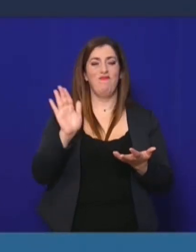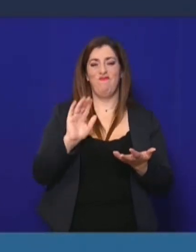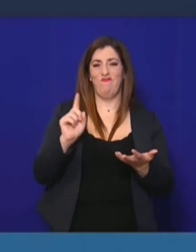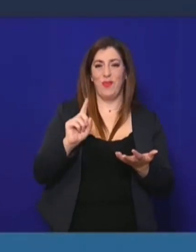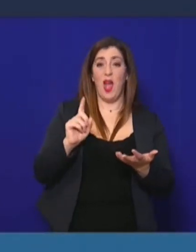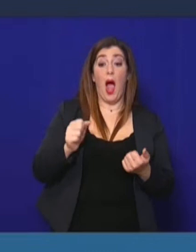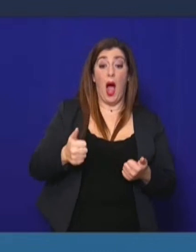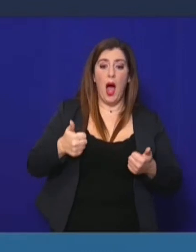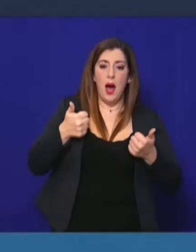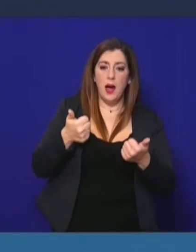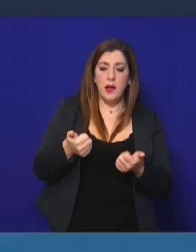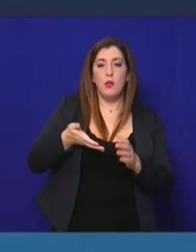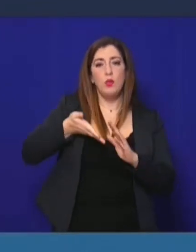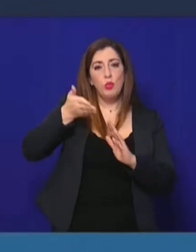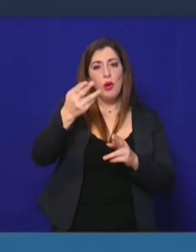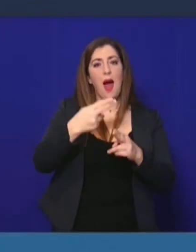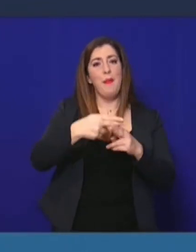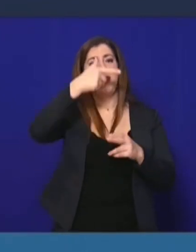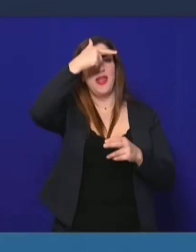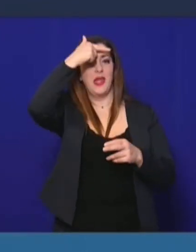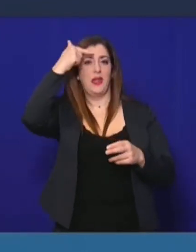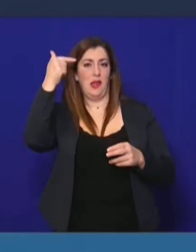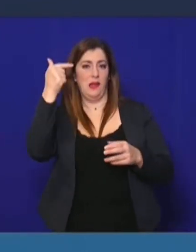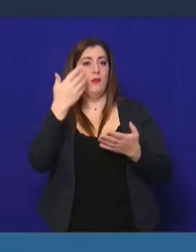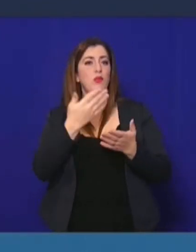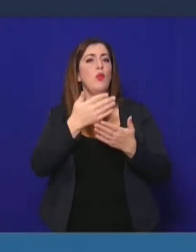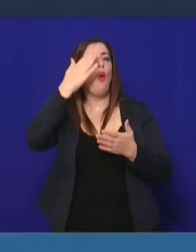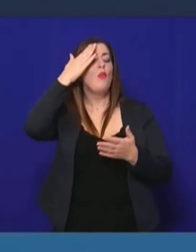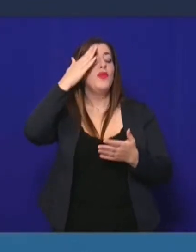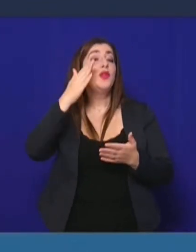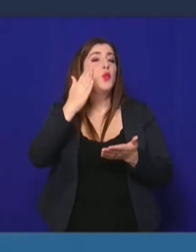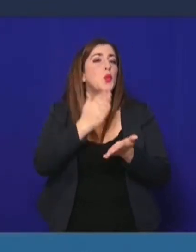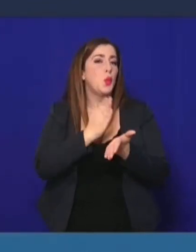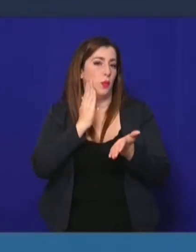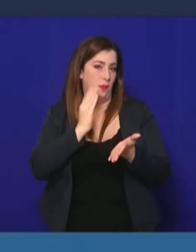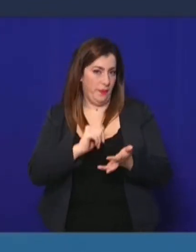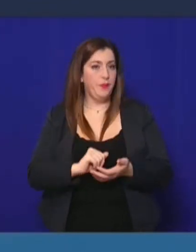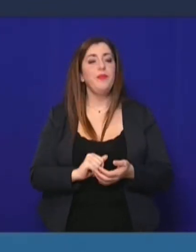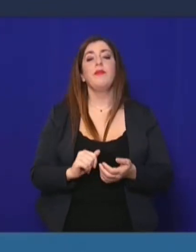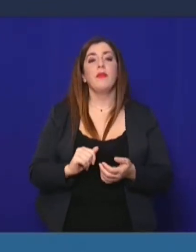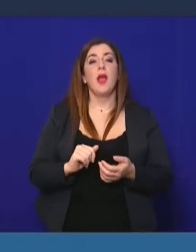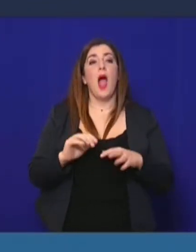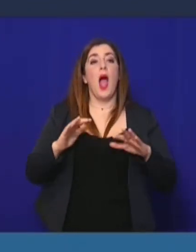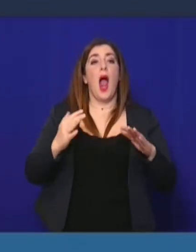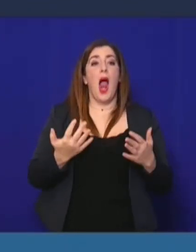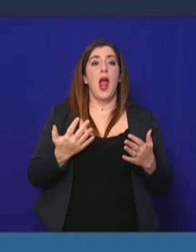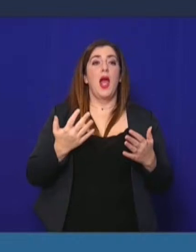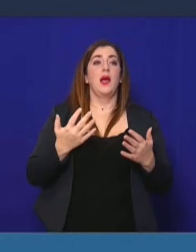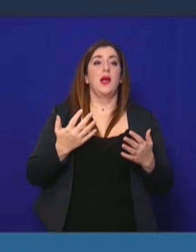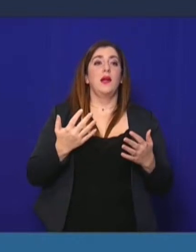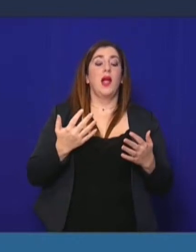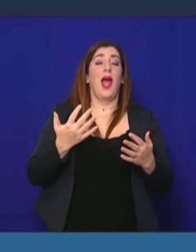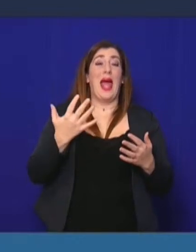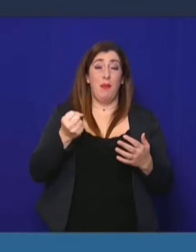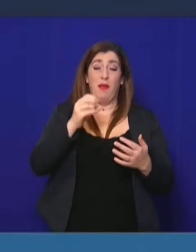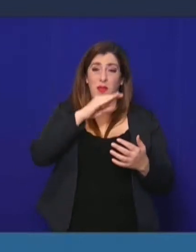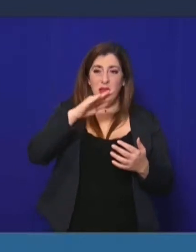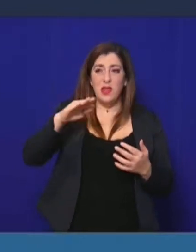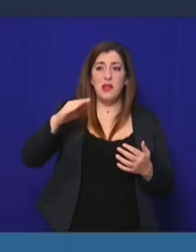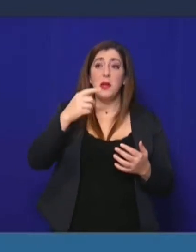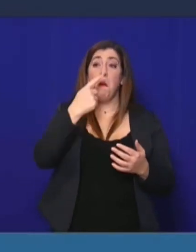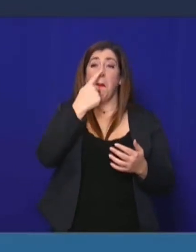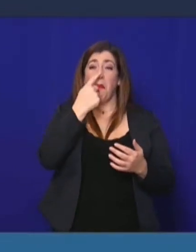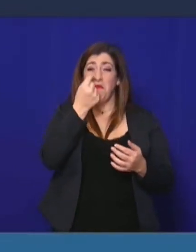trasmissjoni, anke jekk inti taħseb li għandek riħ tajjeb li tiġi tagħmel it-test għaliex qegħdin insibu ħafna li jkollhom sintomi li huma